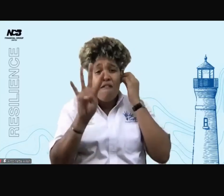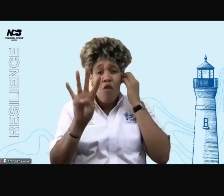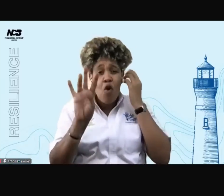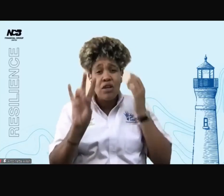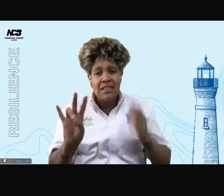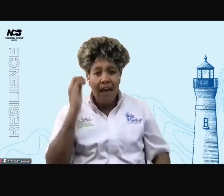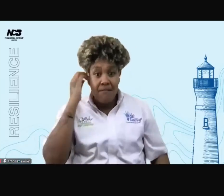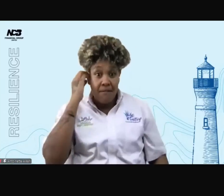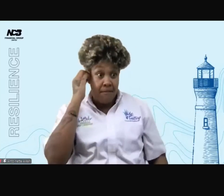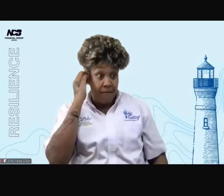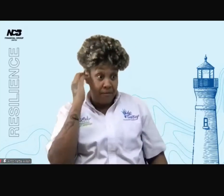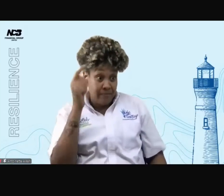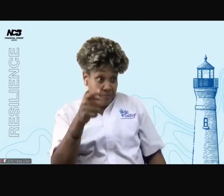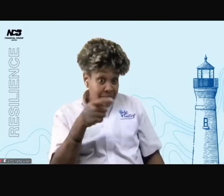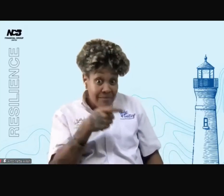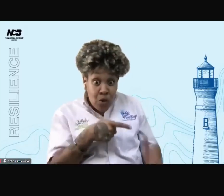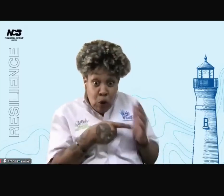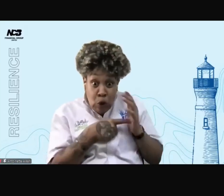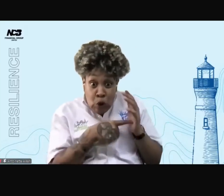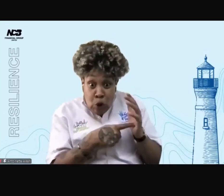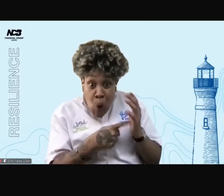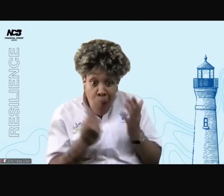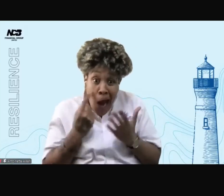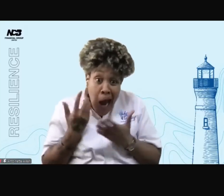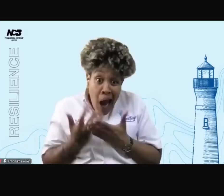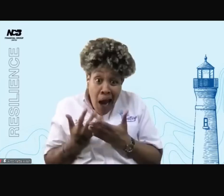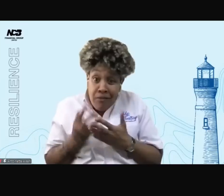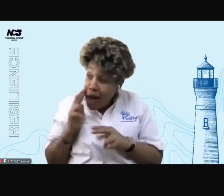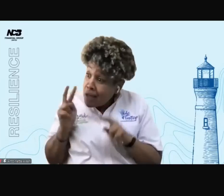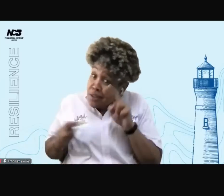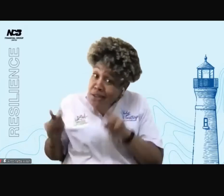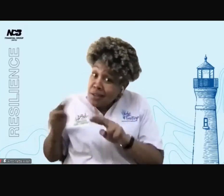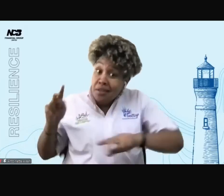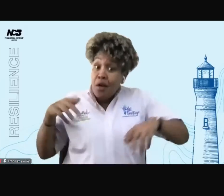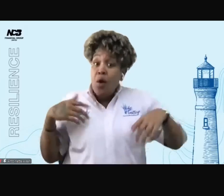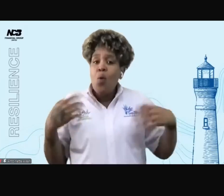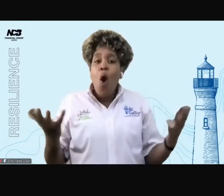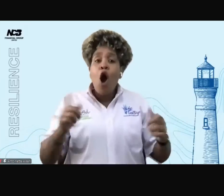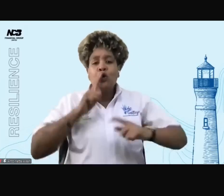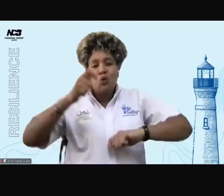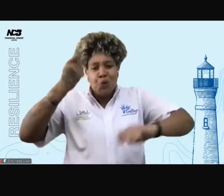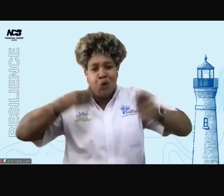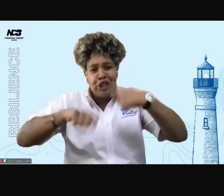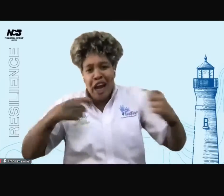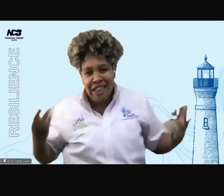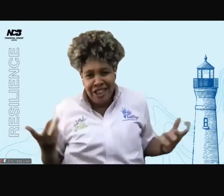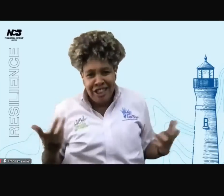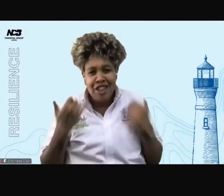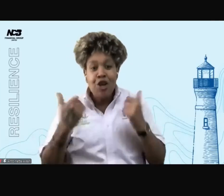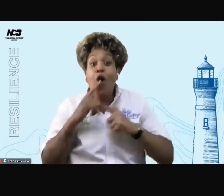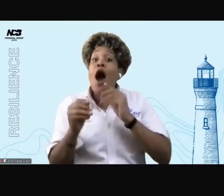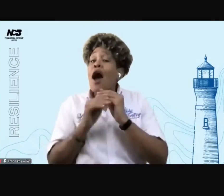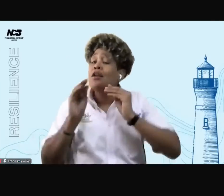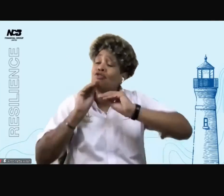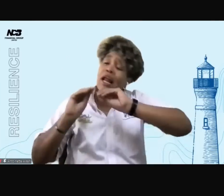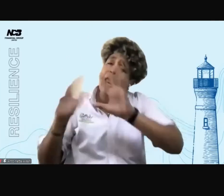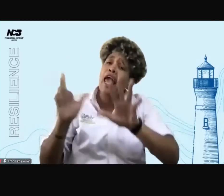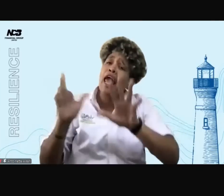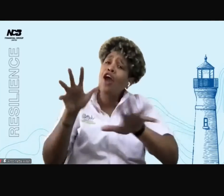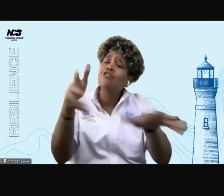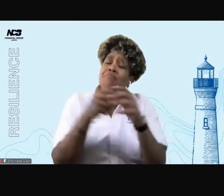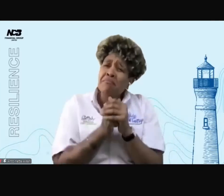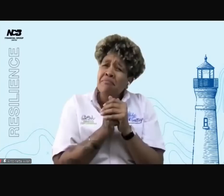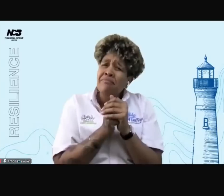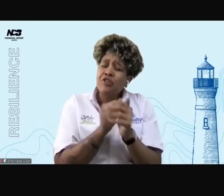9.47. Again, is that the evidence of a true turnaround? Now, to be clear,